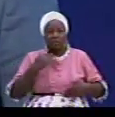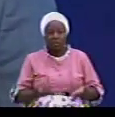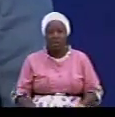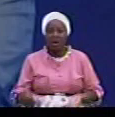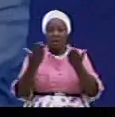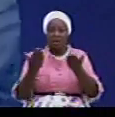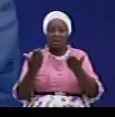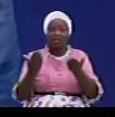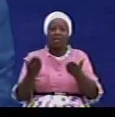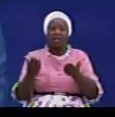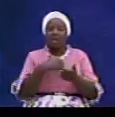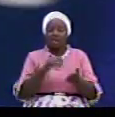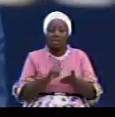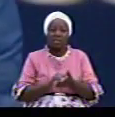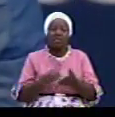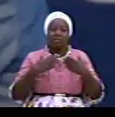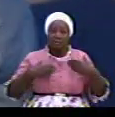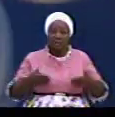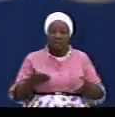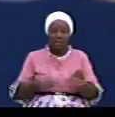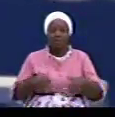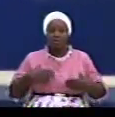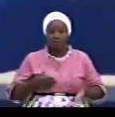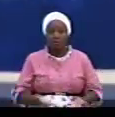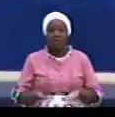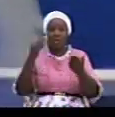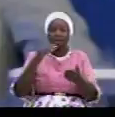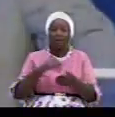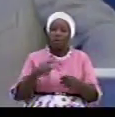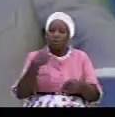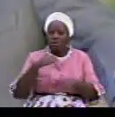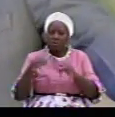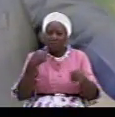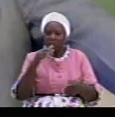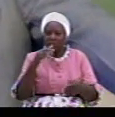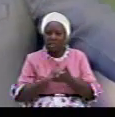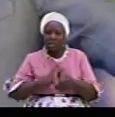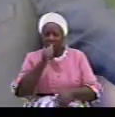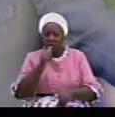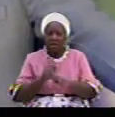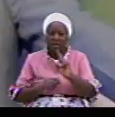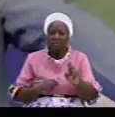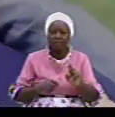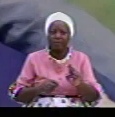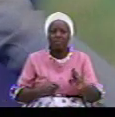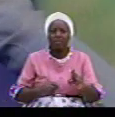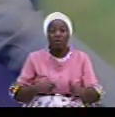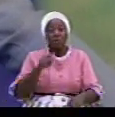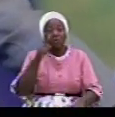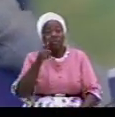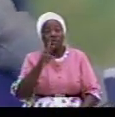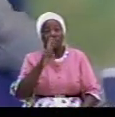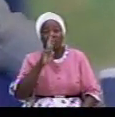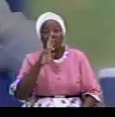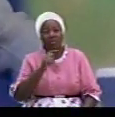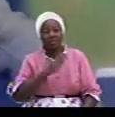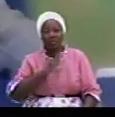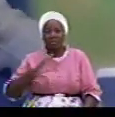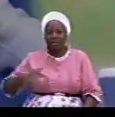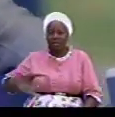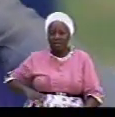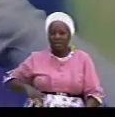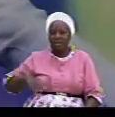dead will rise up. Who do you say that I am? You are the Christ, the